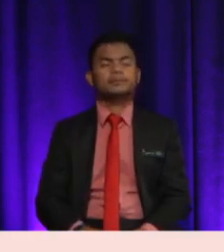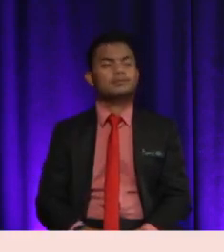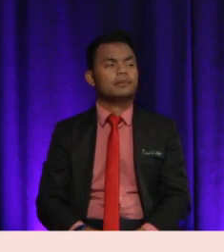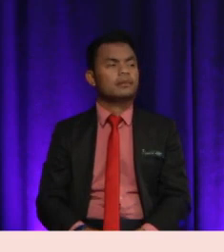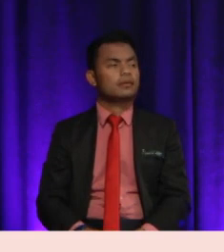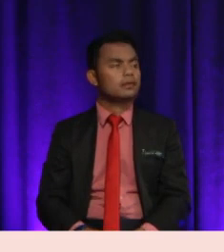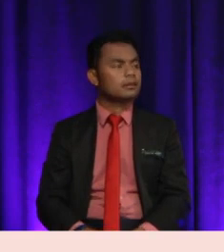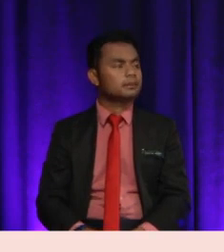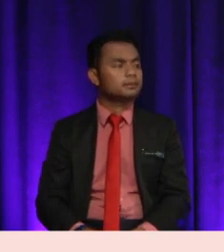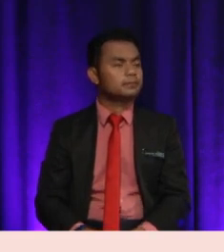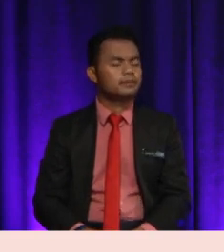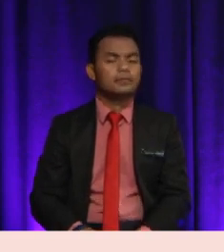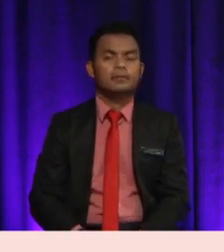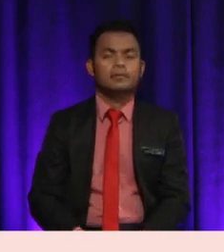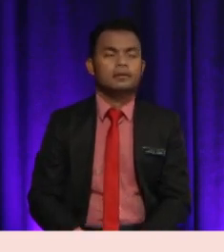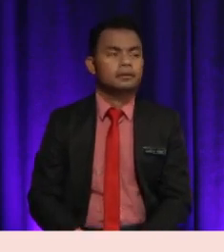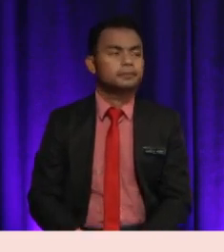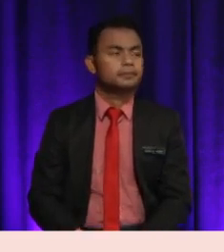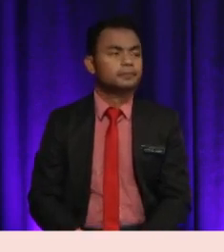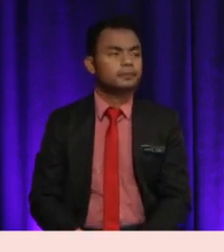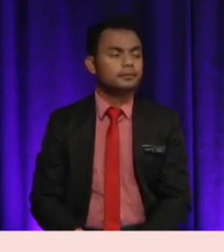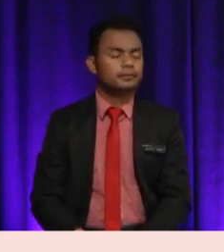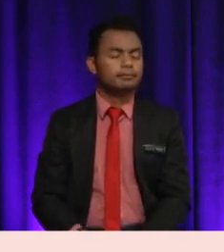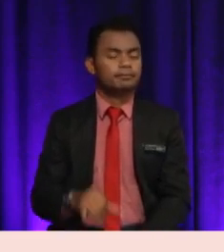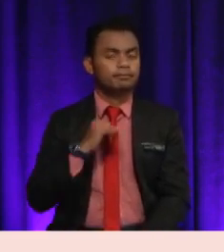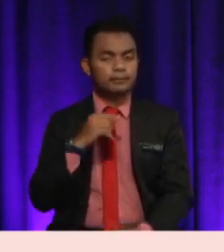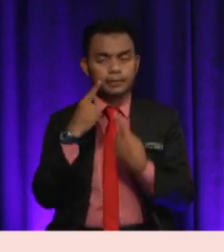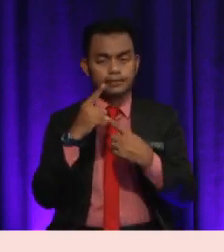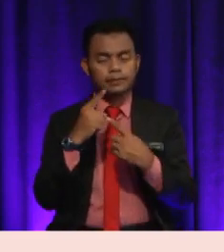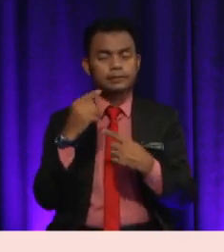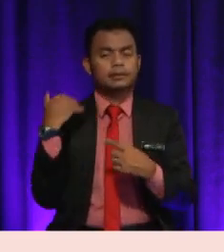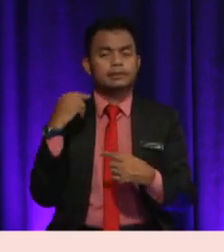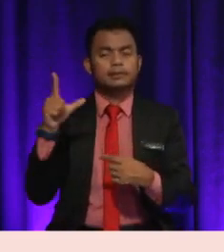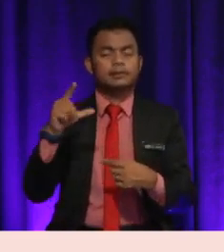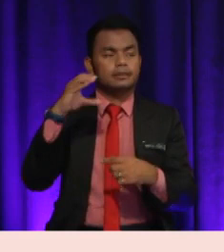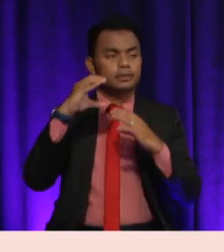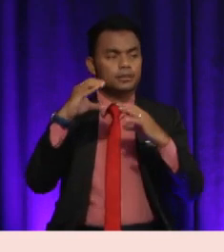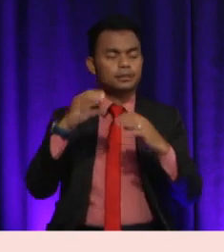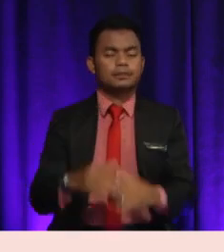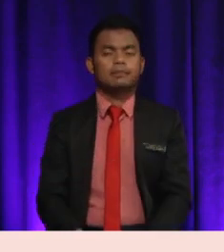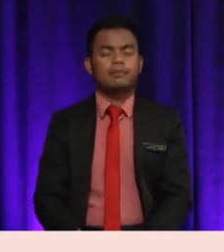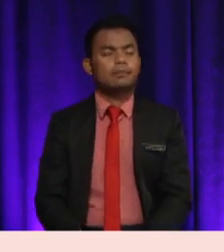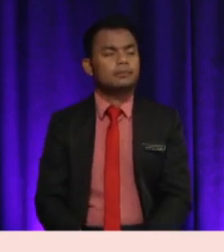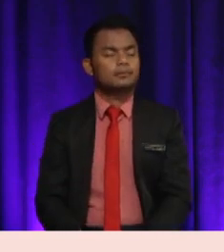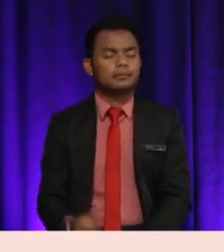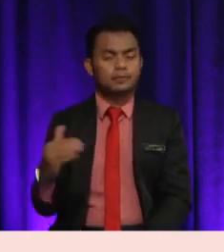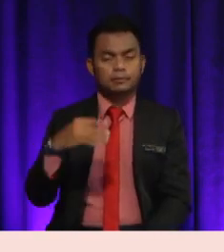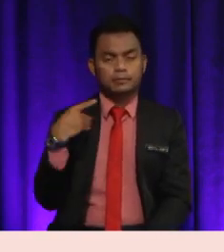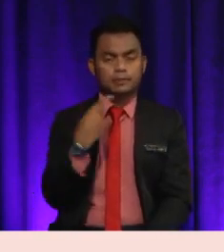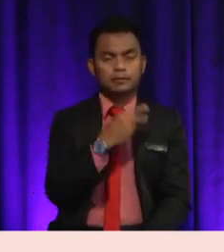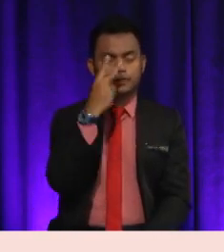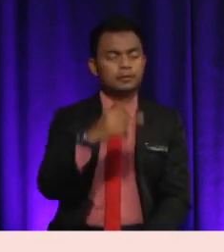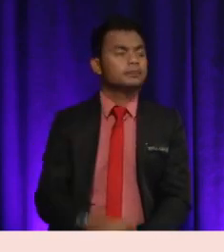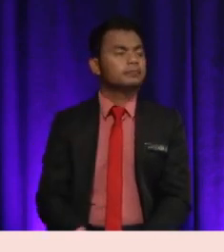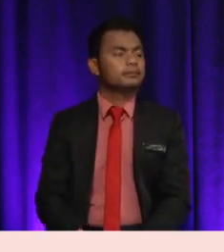The most suitable answer is B, a house she could continue to build. Okay, let's have a look. Okay. Yeah, it's